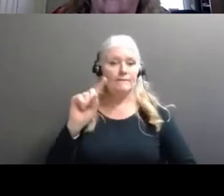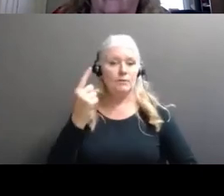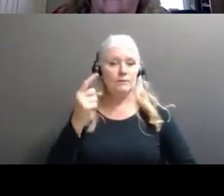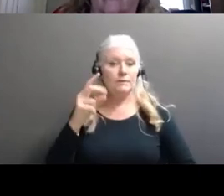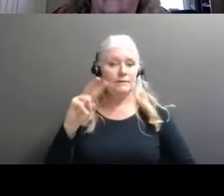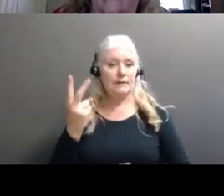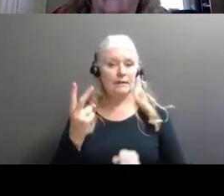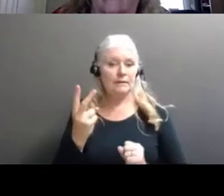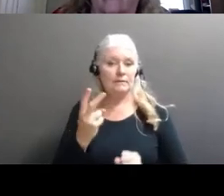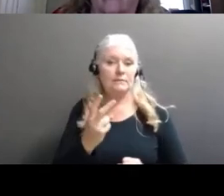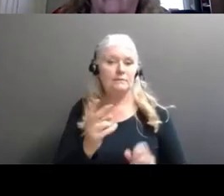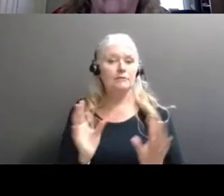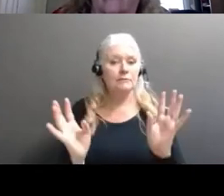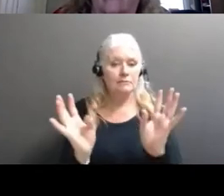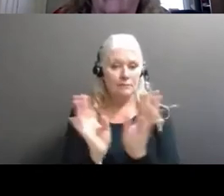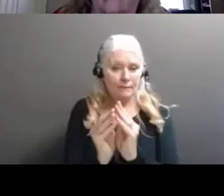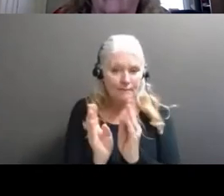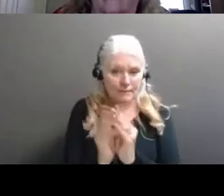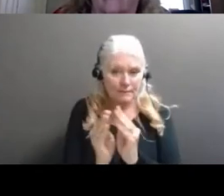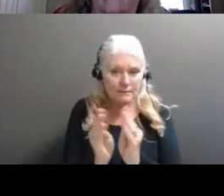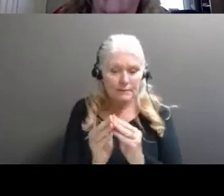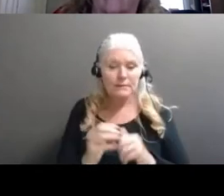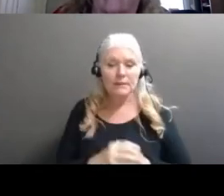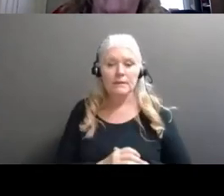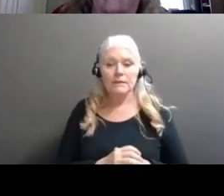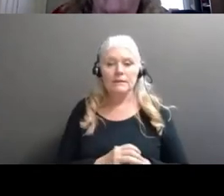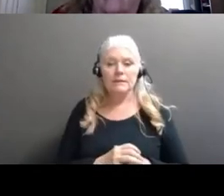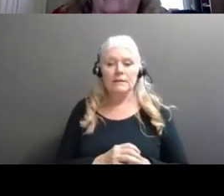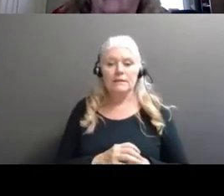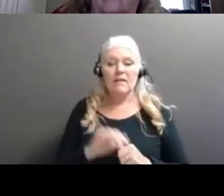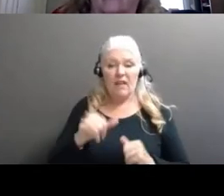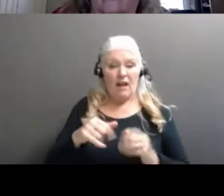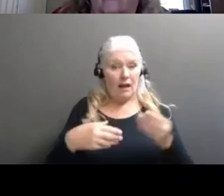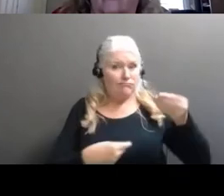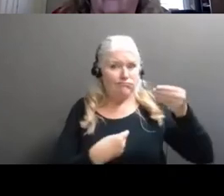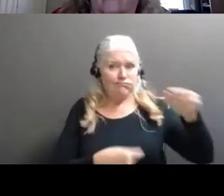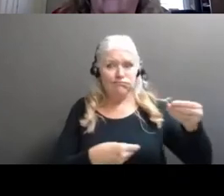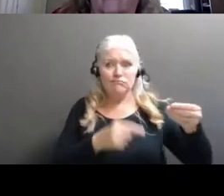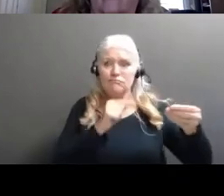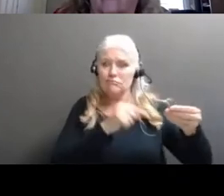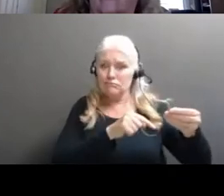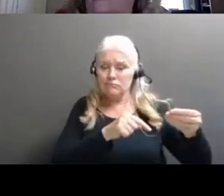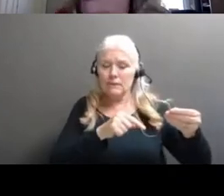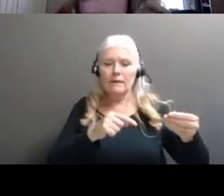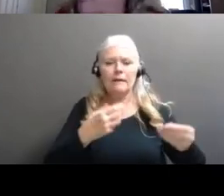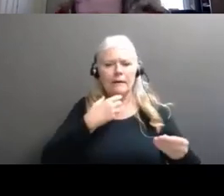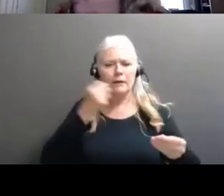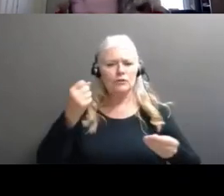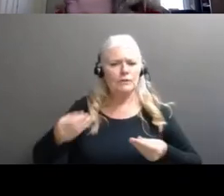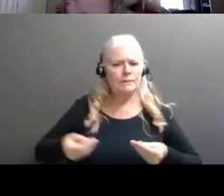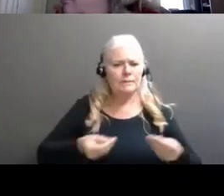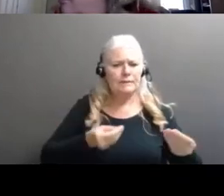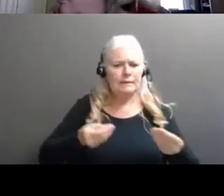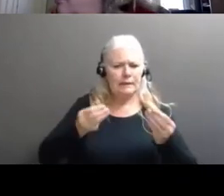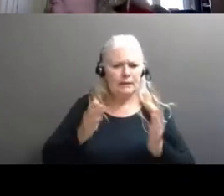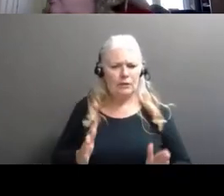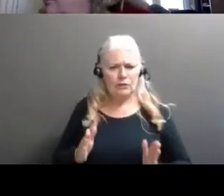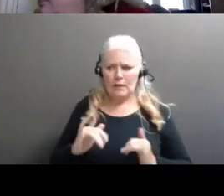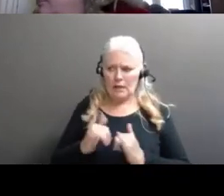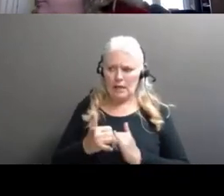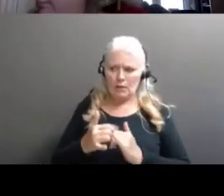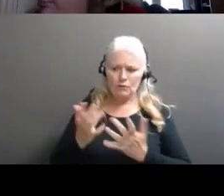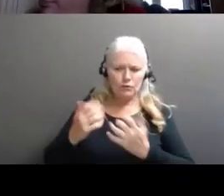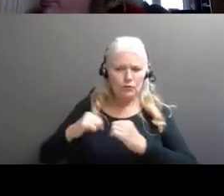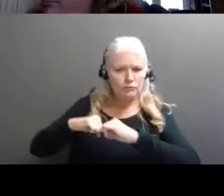And in that document, it talks about the role of the elder mediator in safeguarding vulnerable adults. It talks